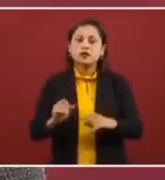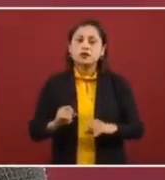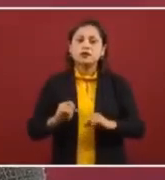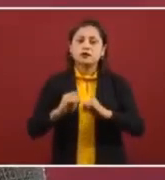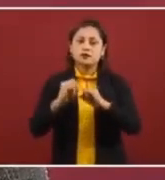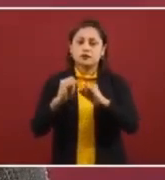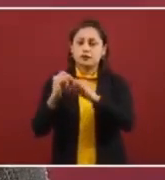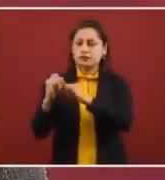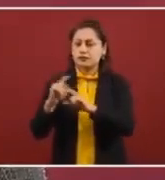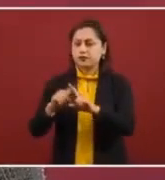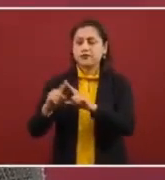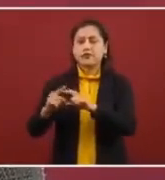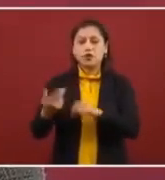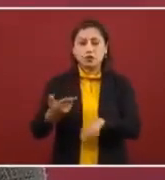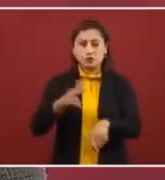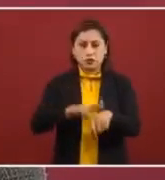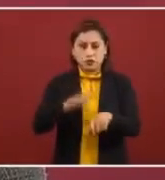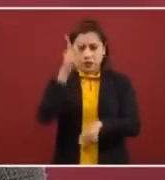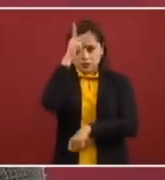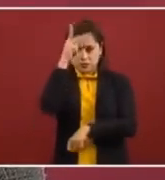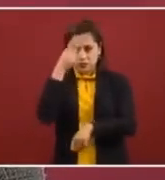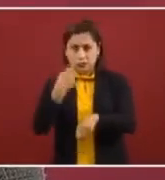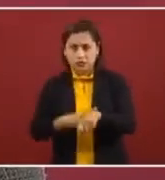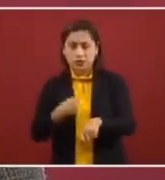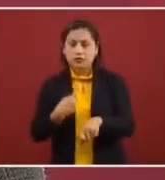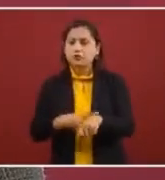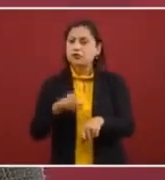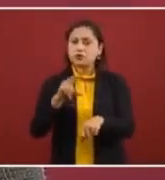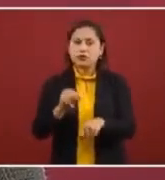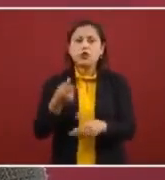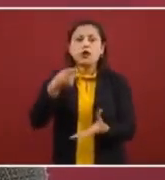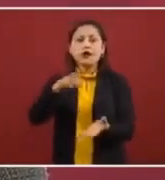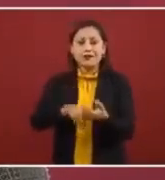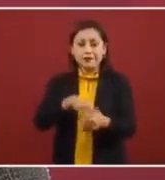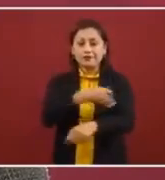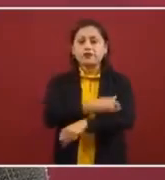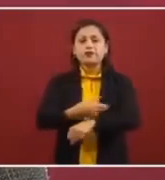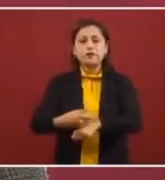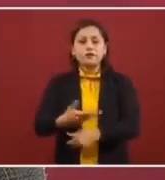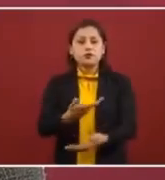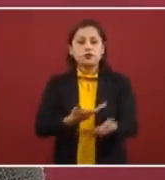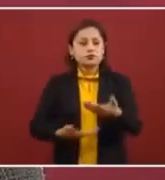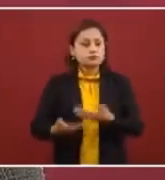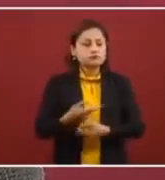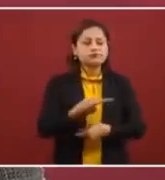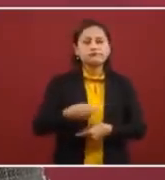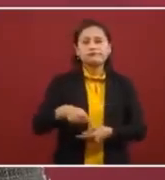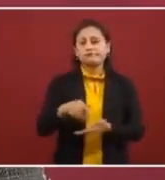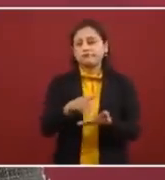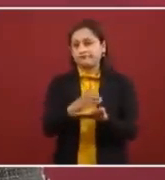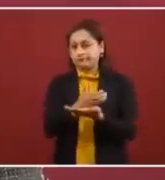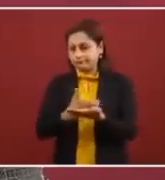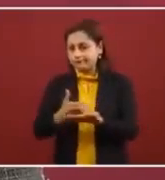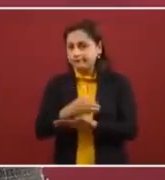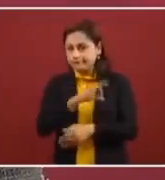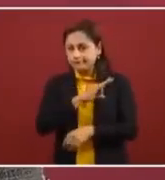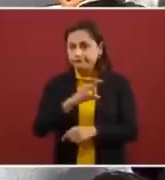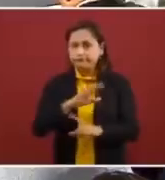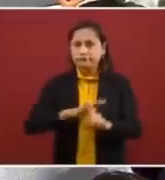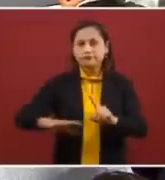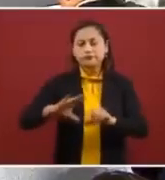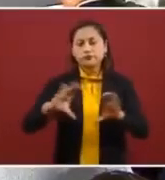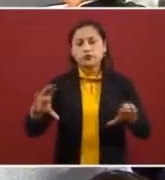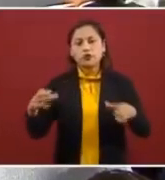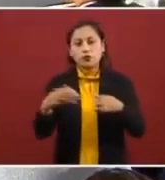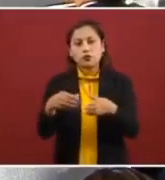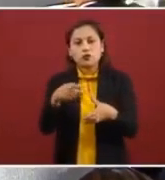sino van a originarse en la familia, en la comunidad. So they're going to be having services that are